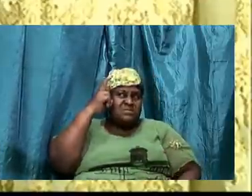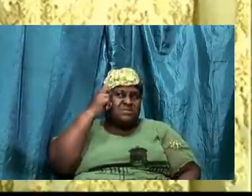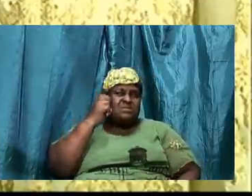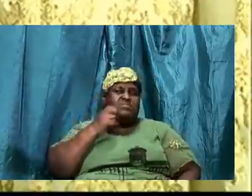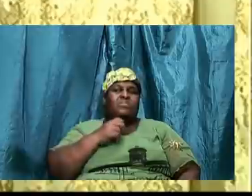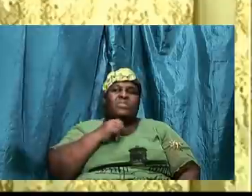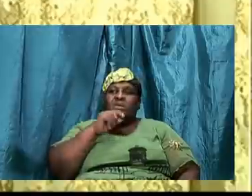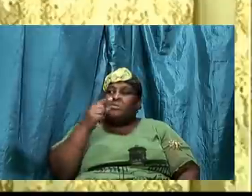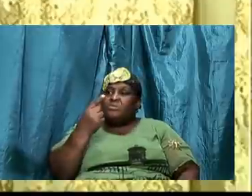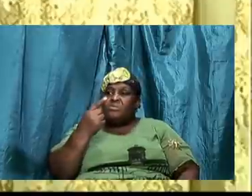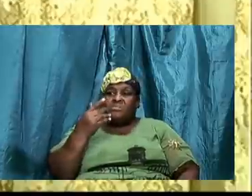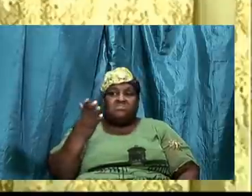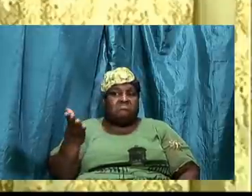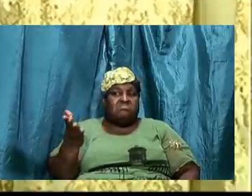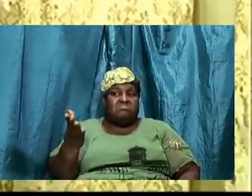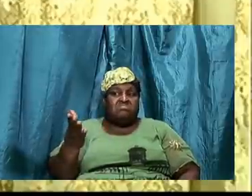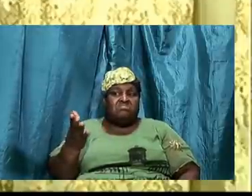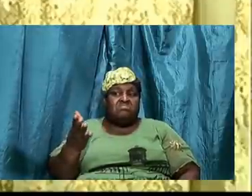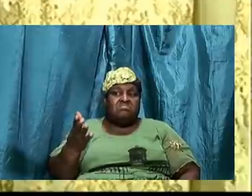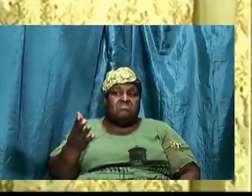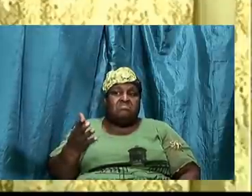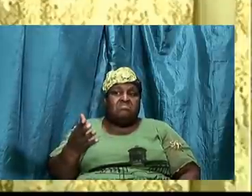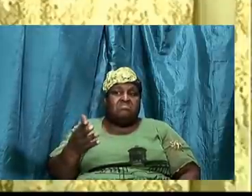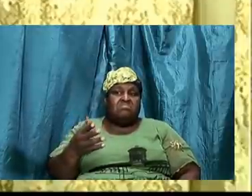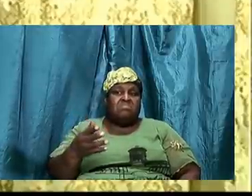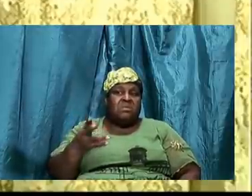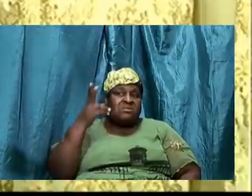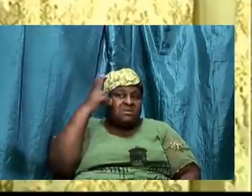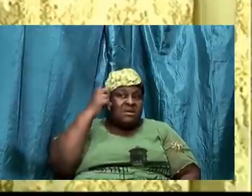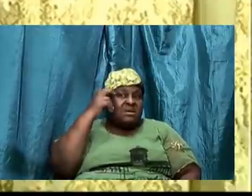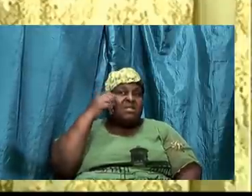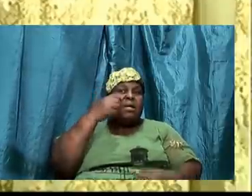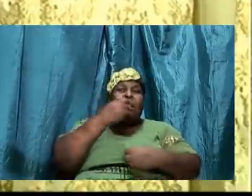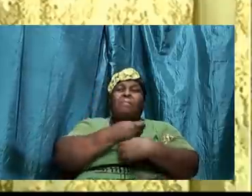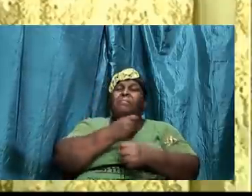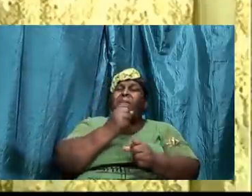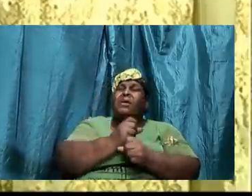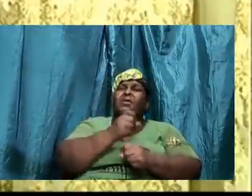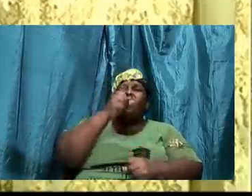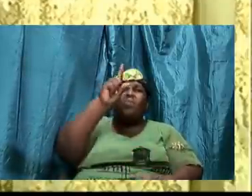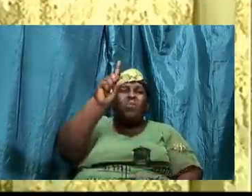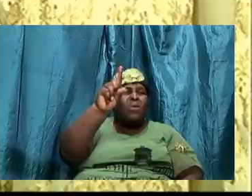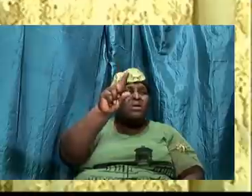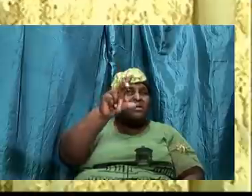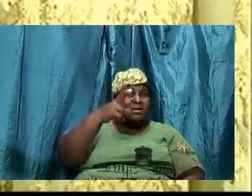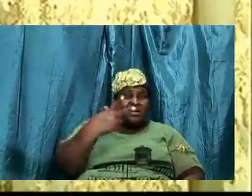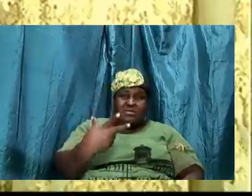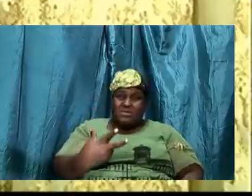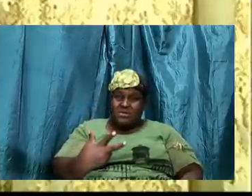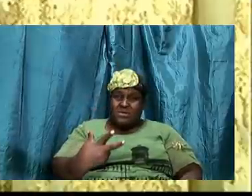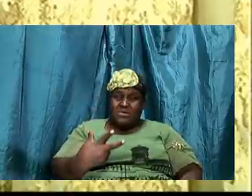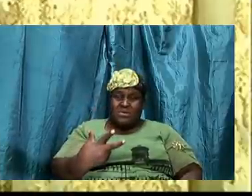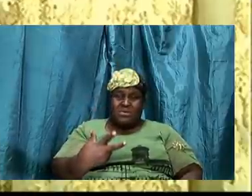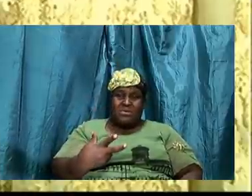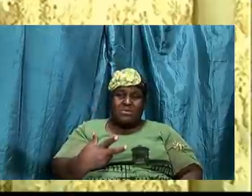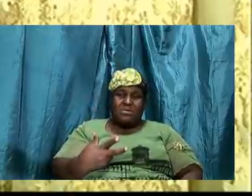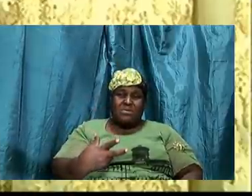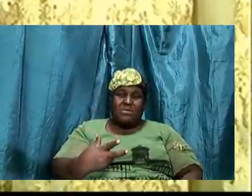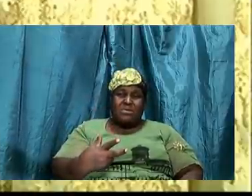Not only that, he caused one third of the host of heaven to fall with